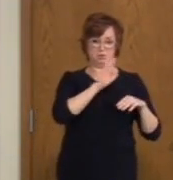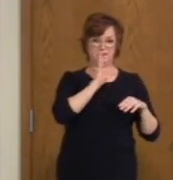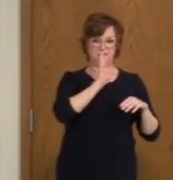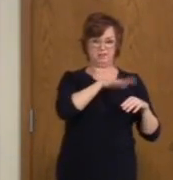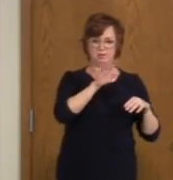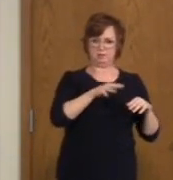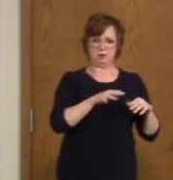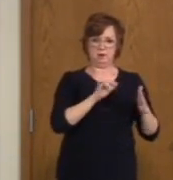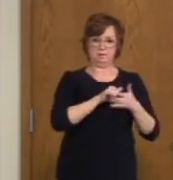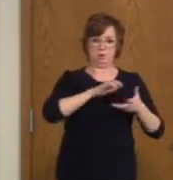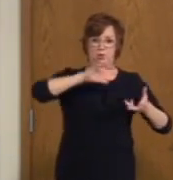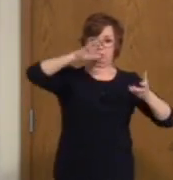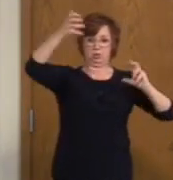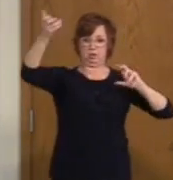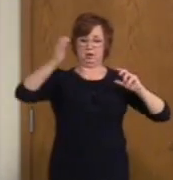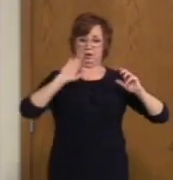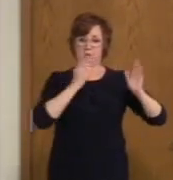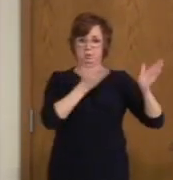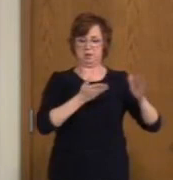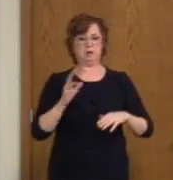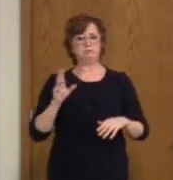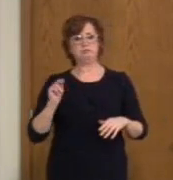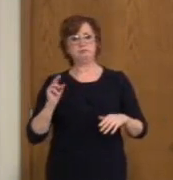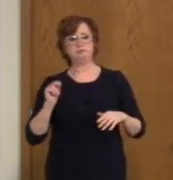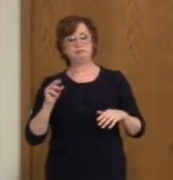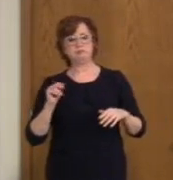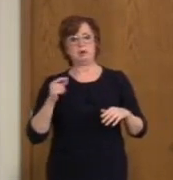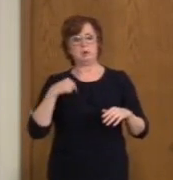a lot of vaccines, virtually as much as we have received thus far.